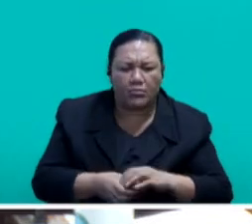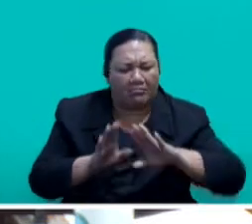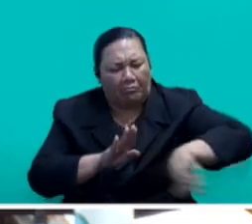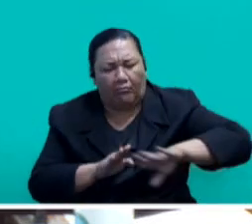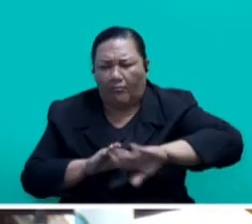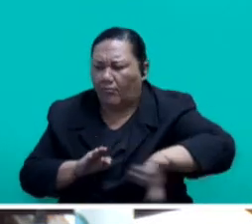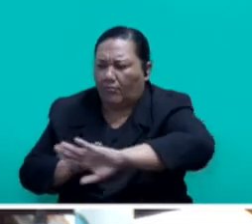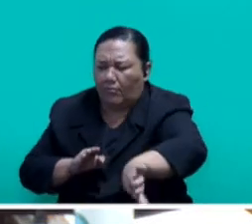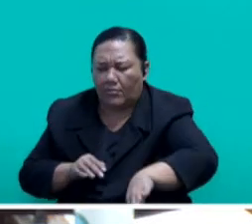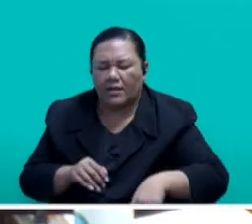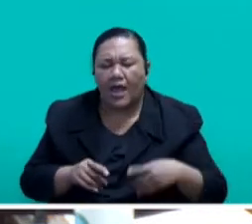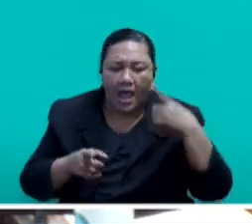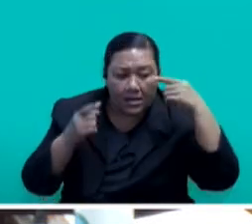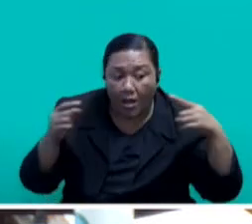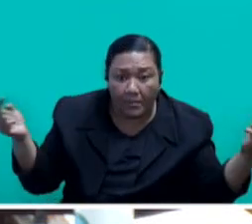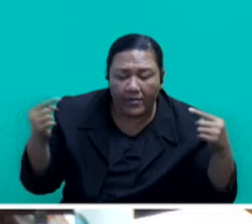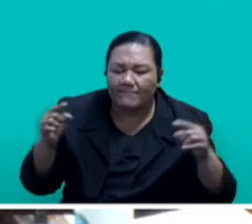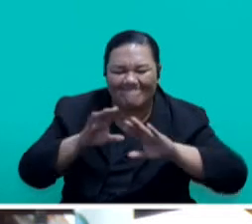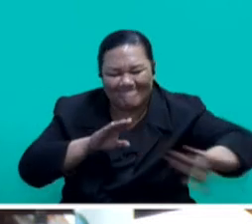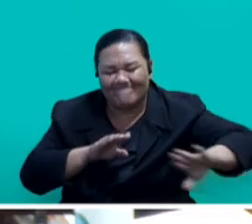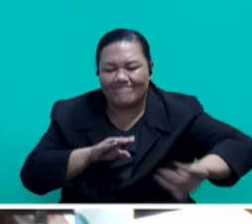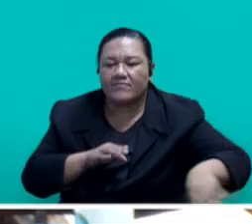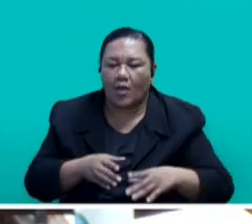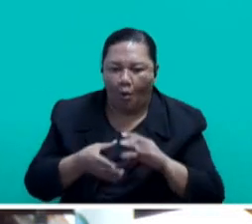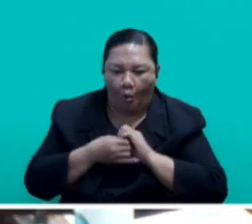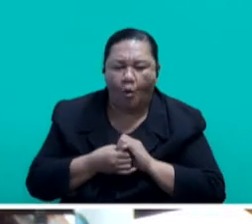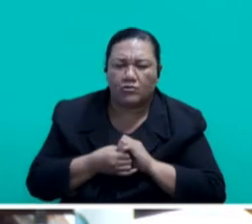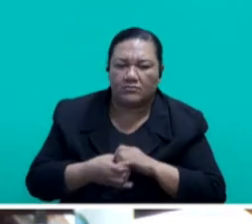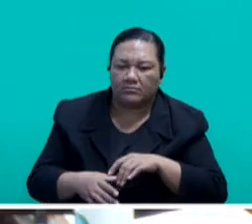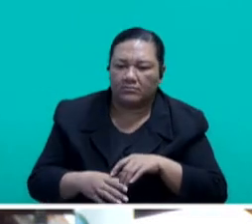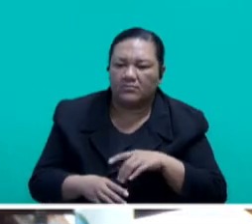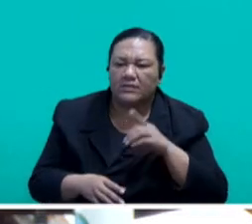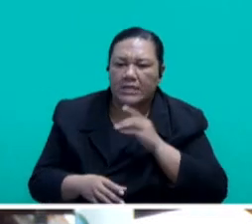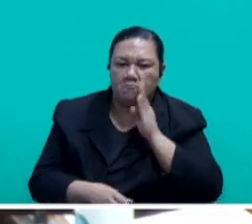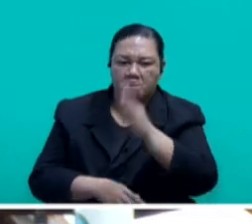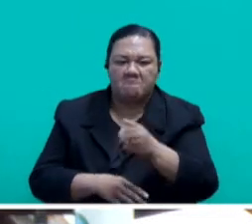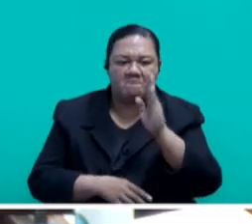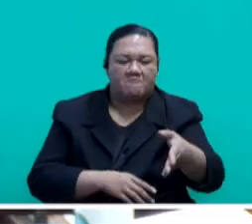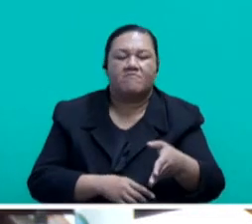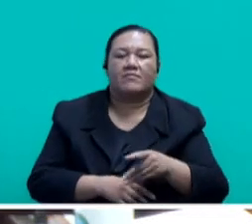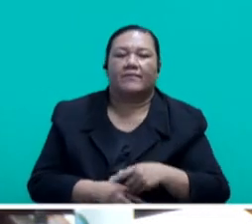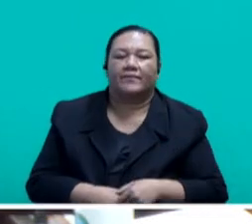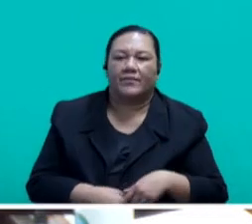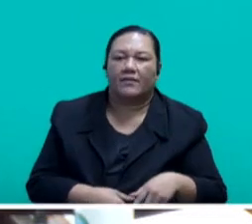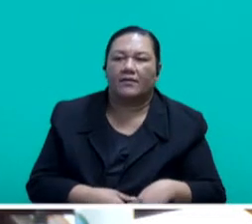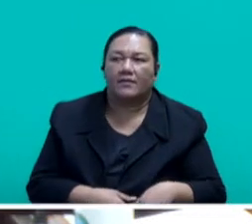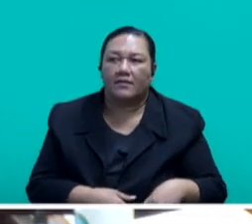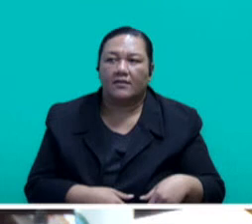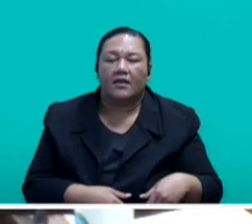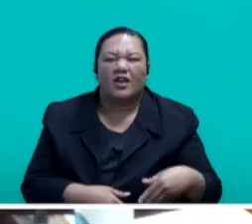shameful thing to do. To the students of Fiji at the University of the South Pacific, we are going